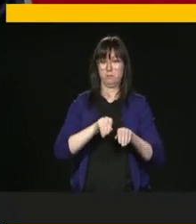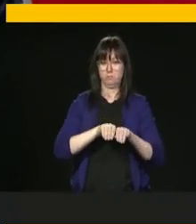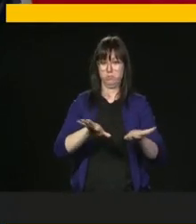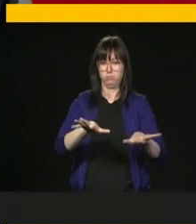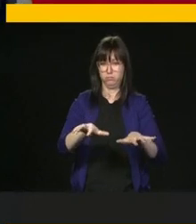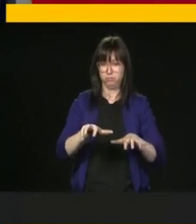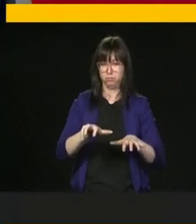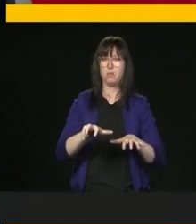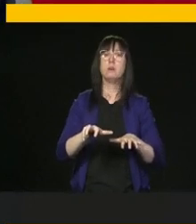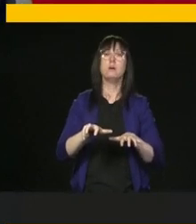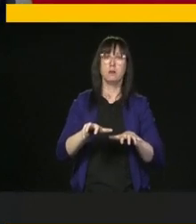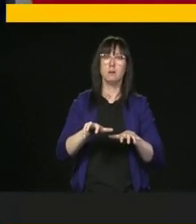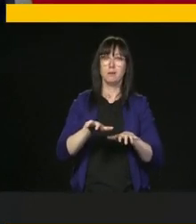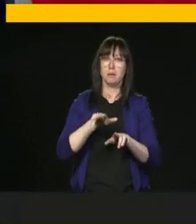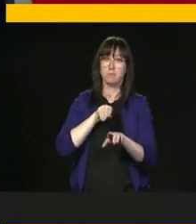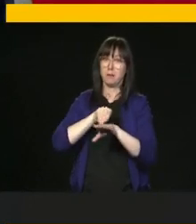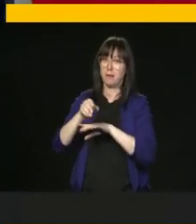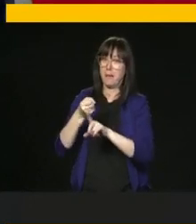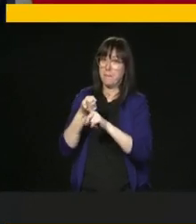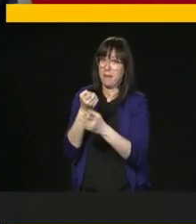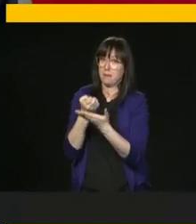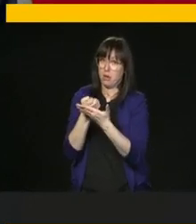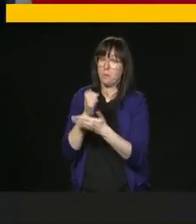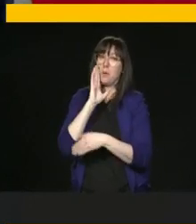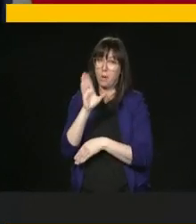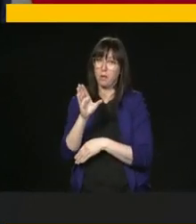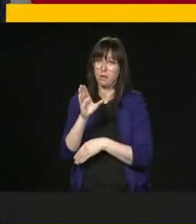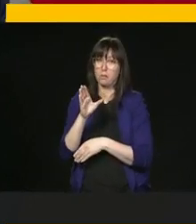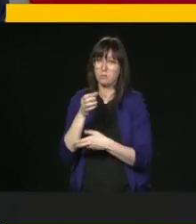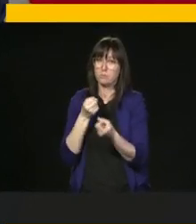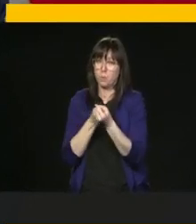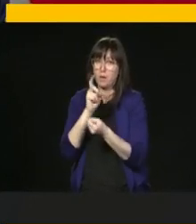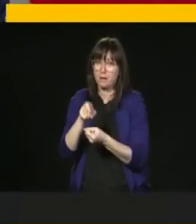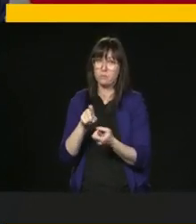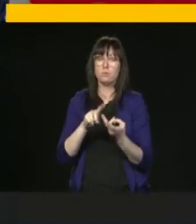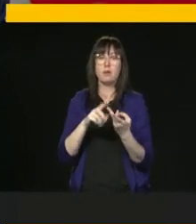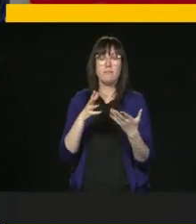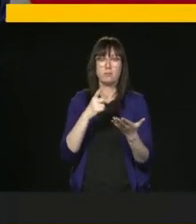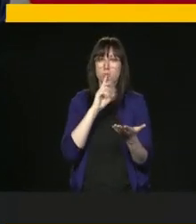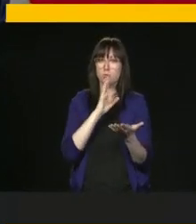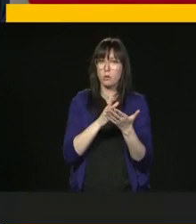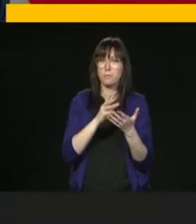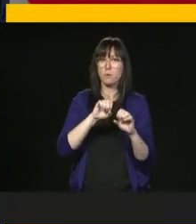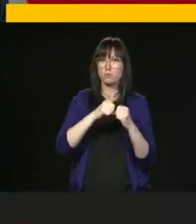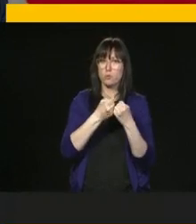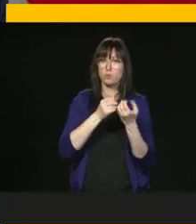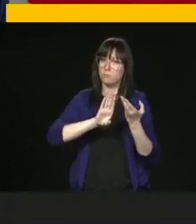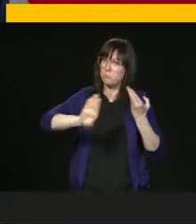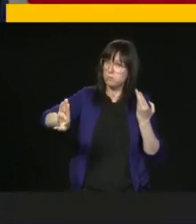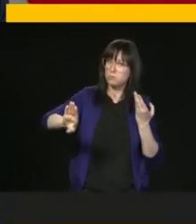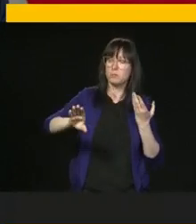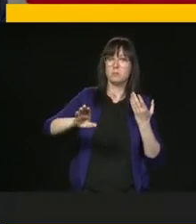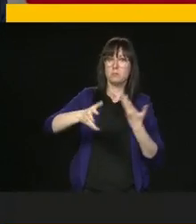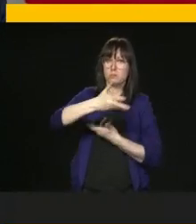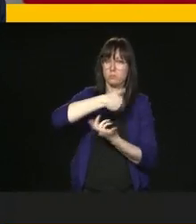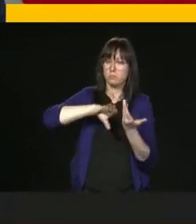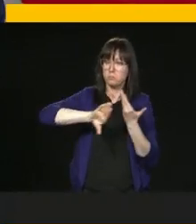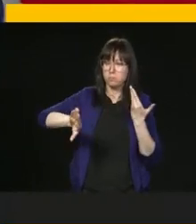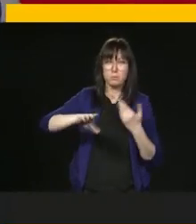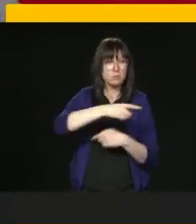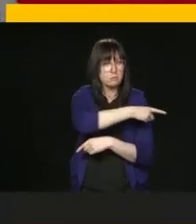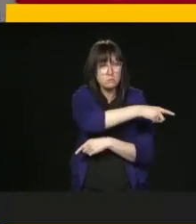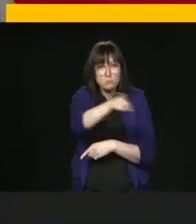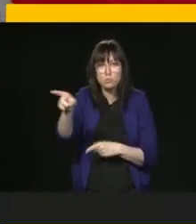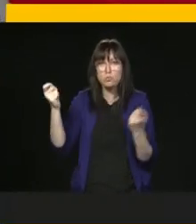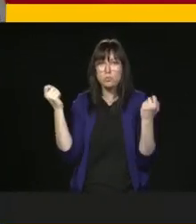morning, we've talked about social mobilization. The Prime Minister clearly stated that we, every single one of us, have a social responsibility to